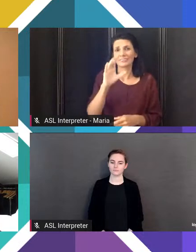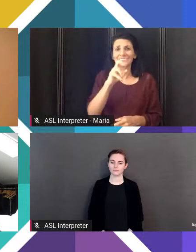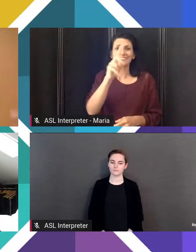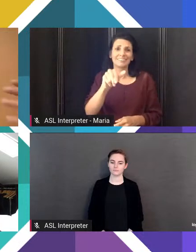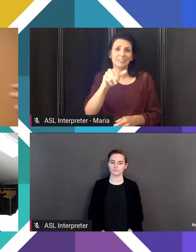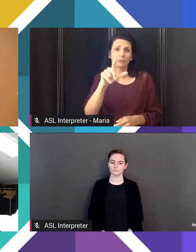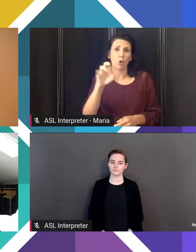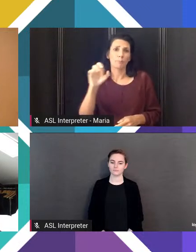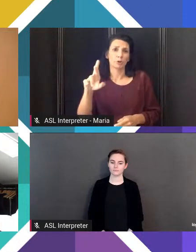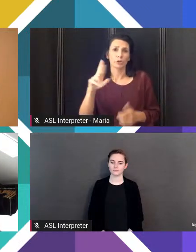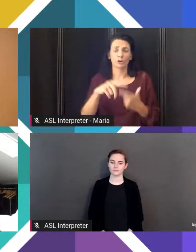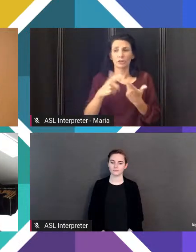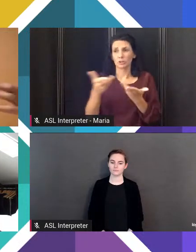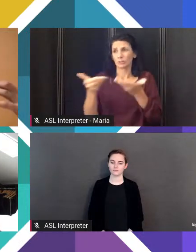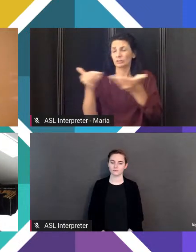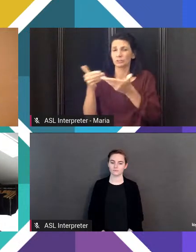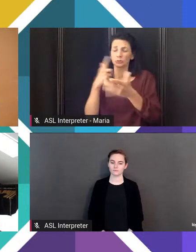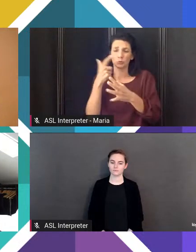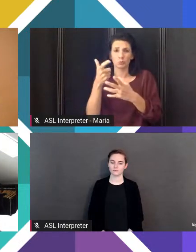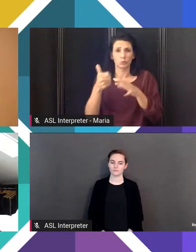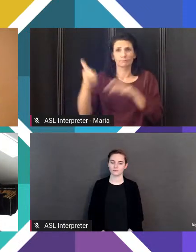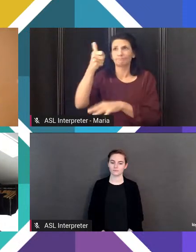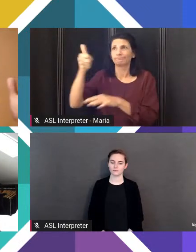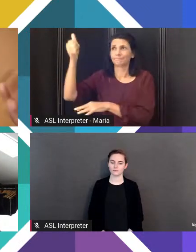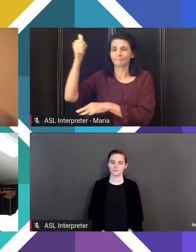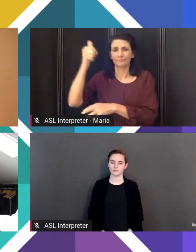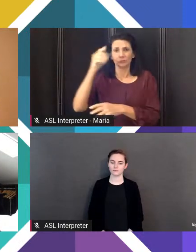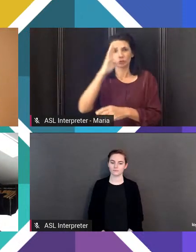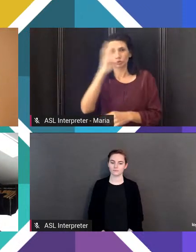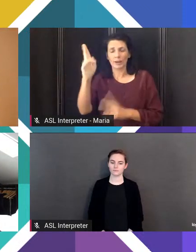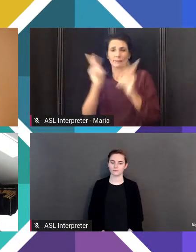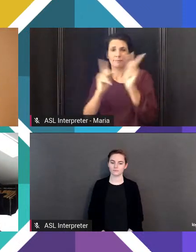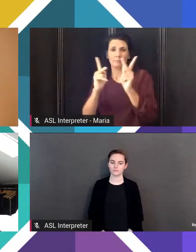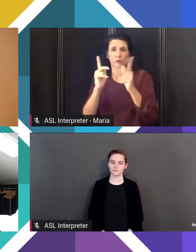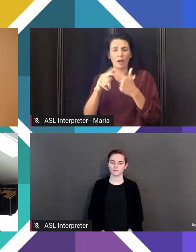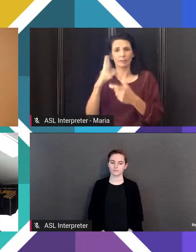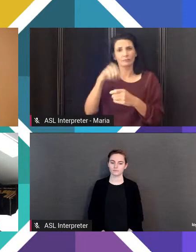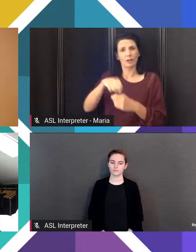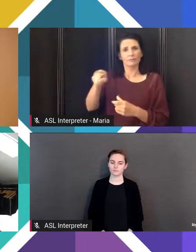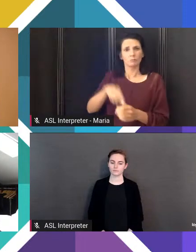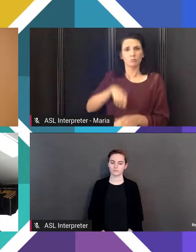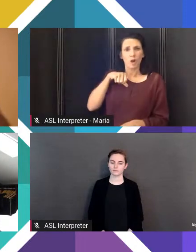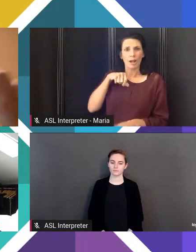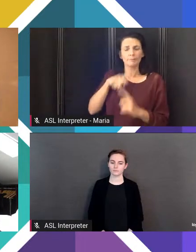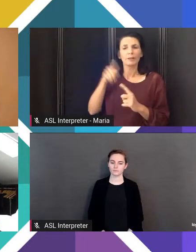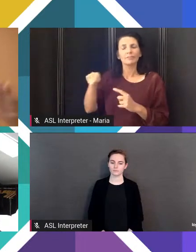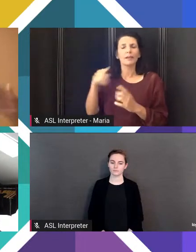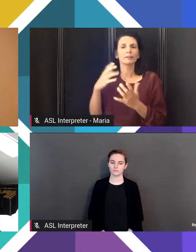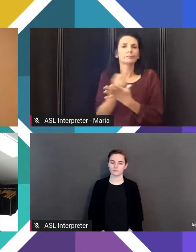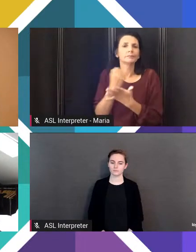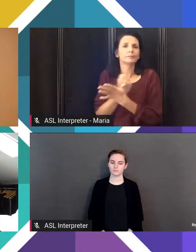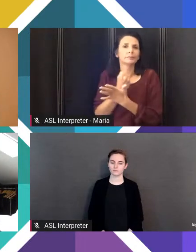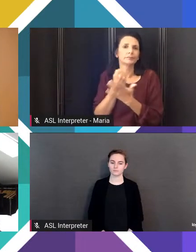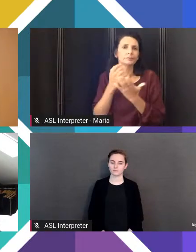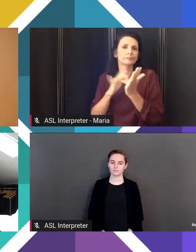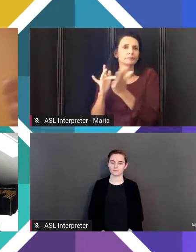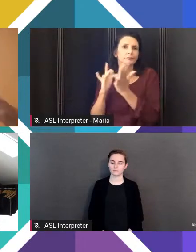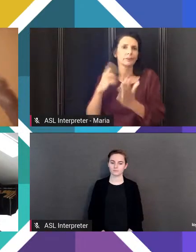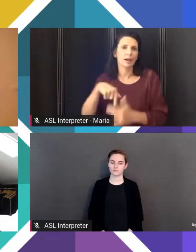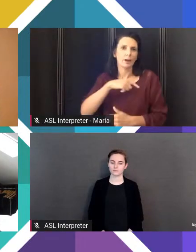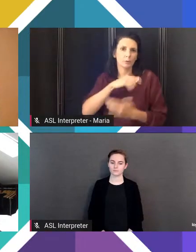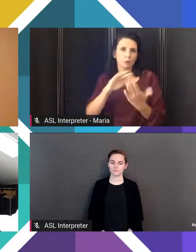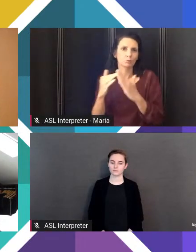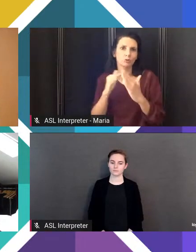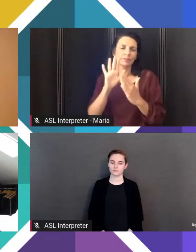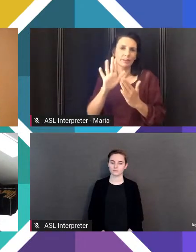Lauper, stop hiring these people to headline Pride that are straight and take advantage of our community's income. They're